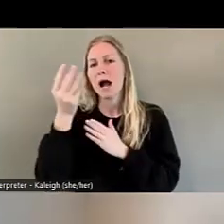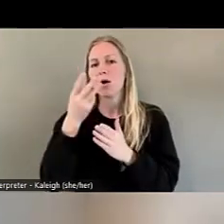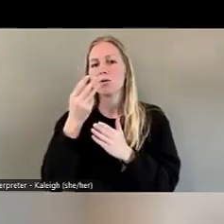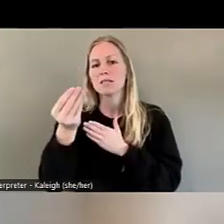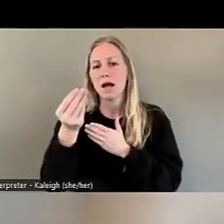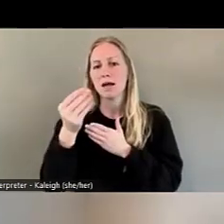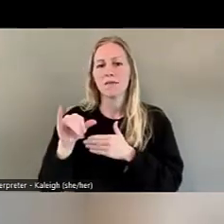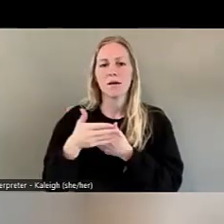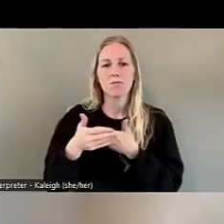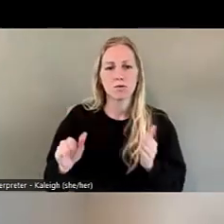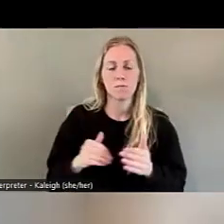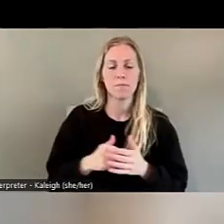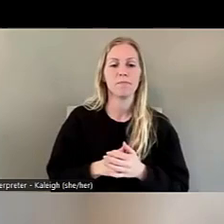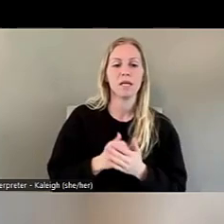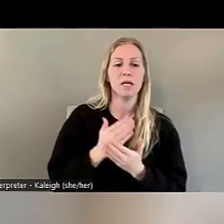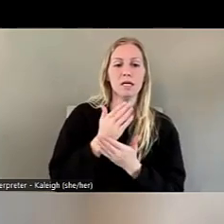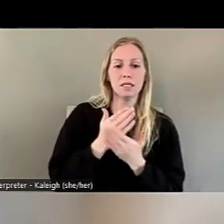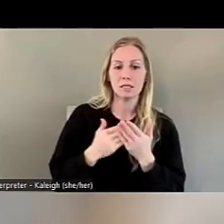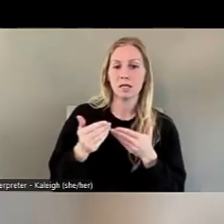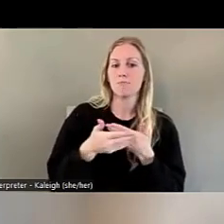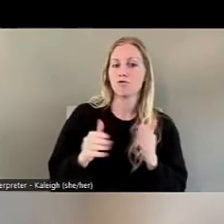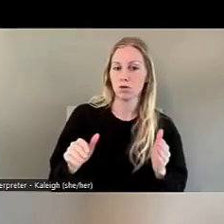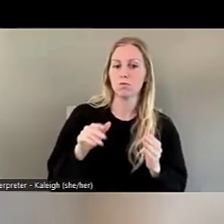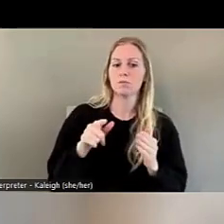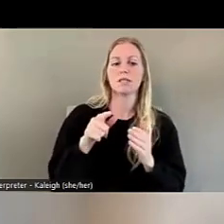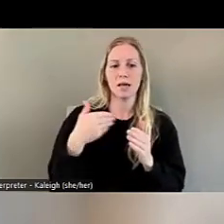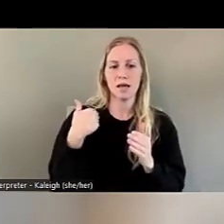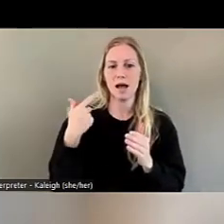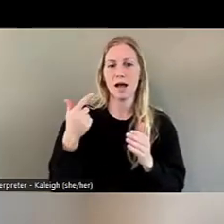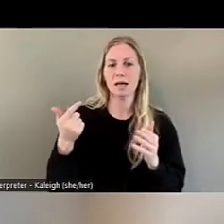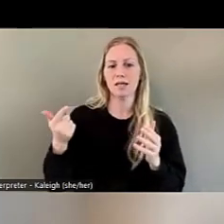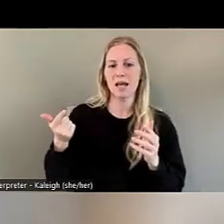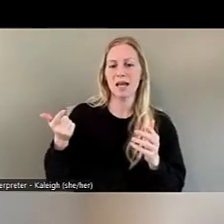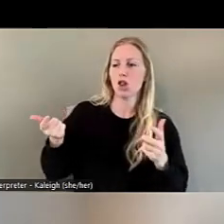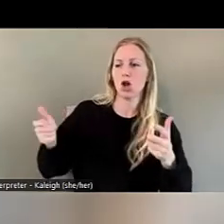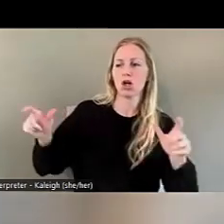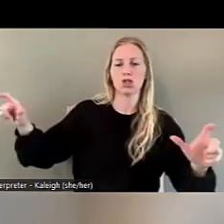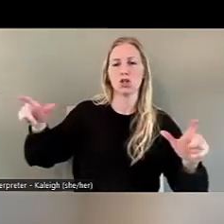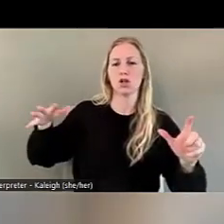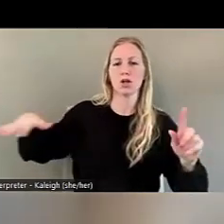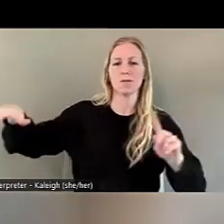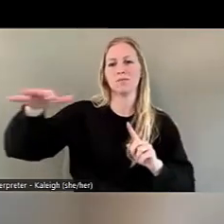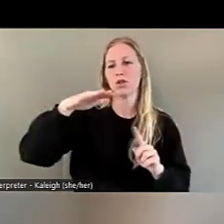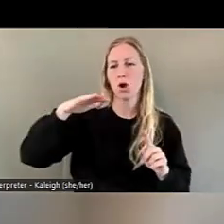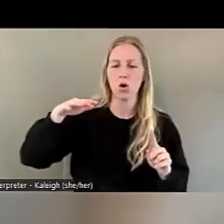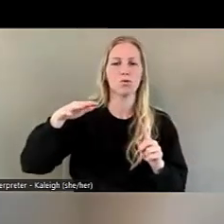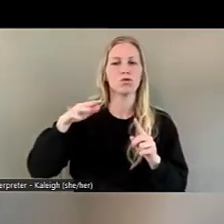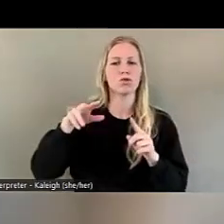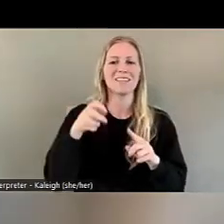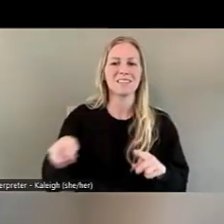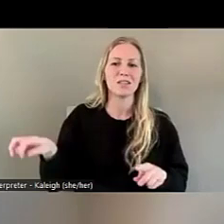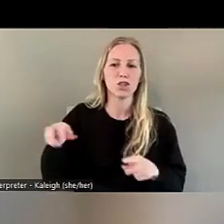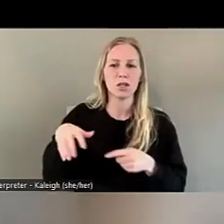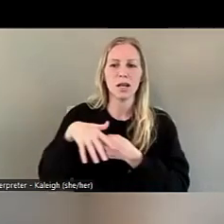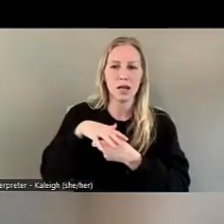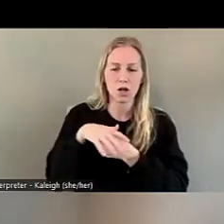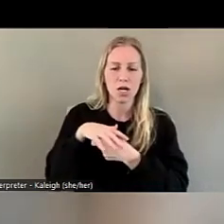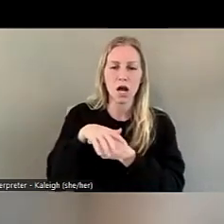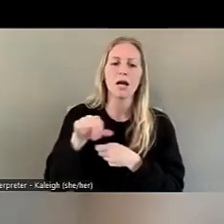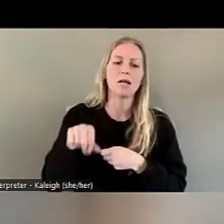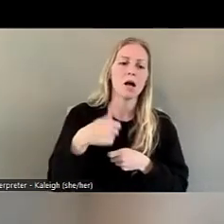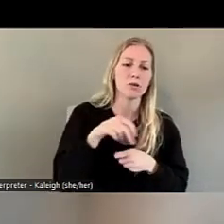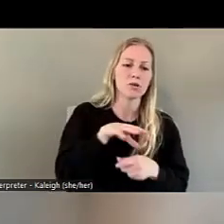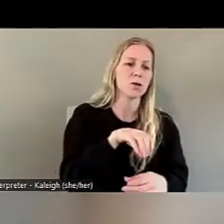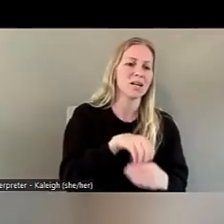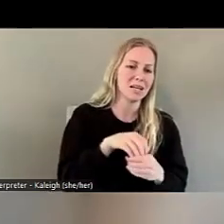Some seclusion rooms in the district were surrounded by a larger transition area, and others were located within behavioral focus